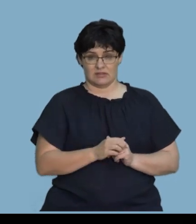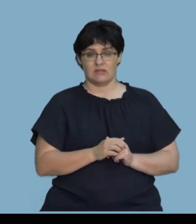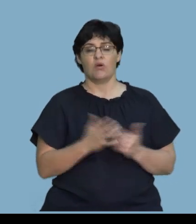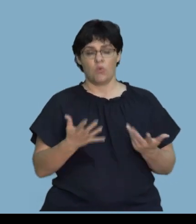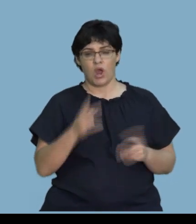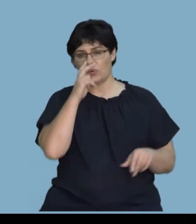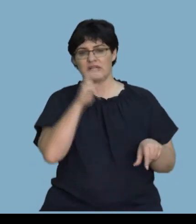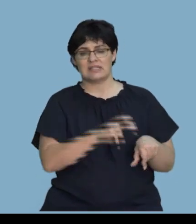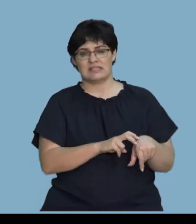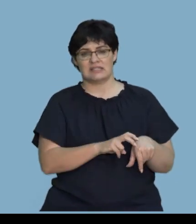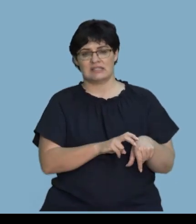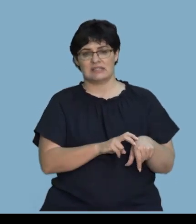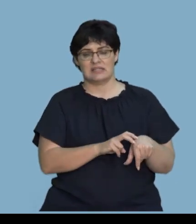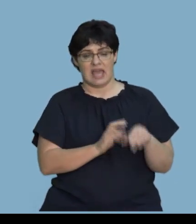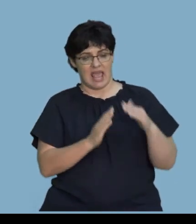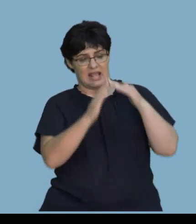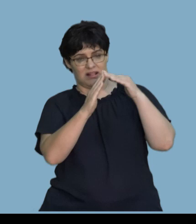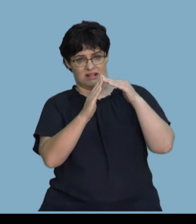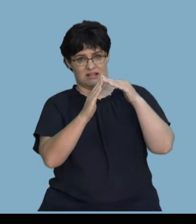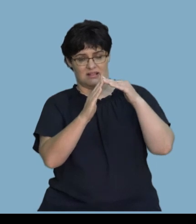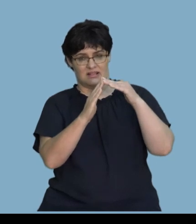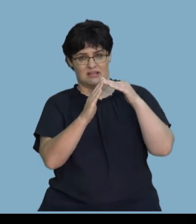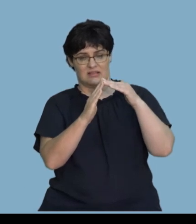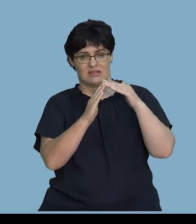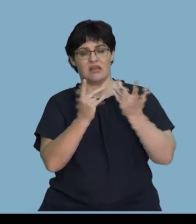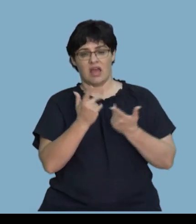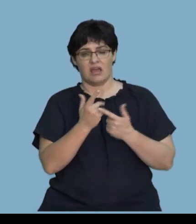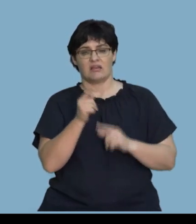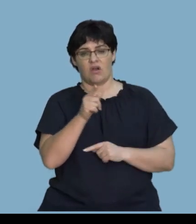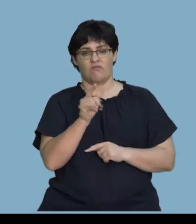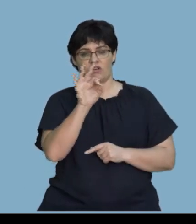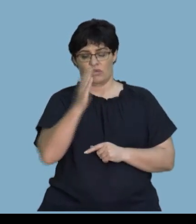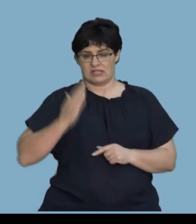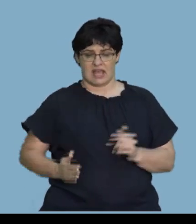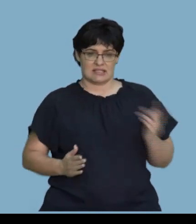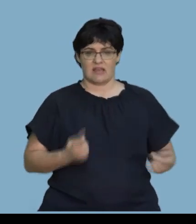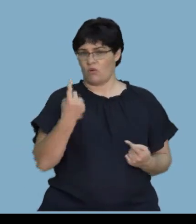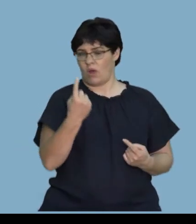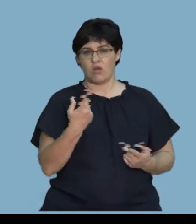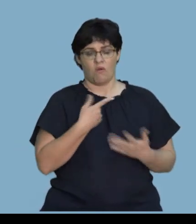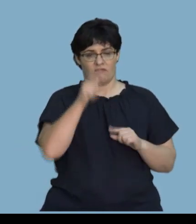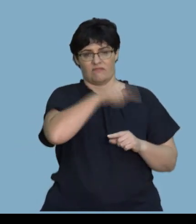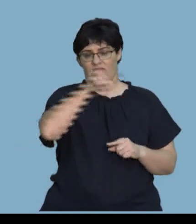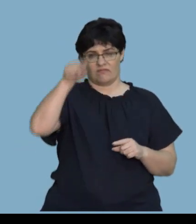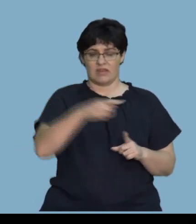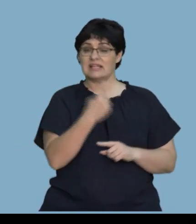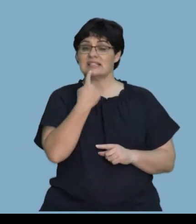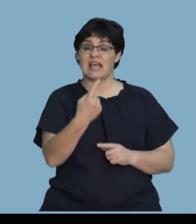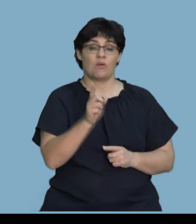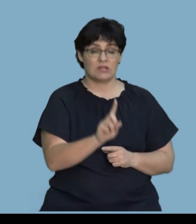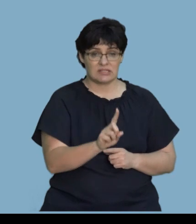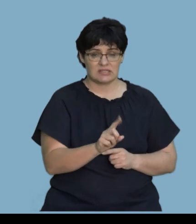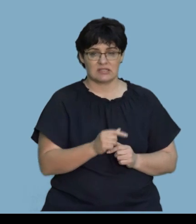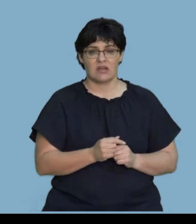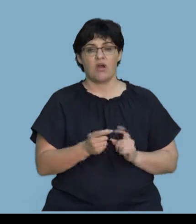angle and, you know, one of these three sides of this triangle. And then it says to us then from our trig